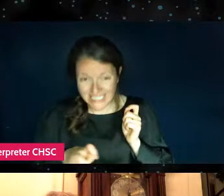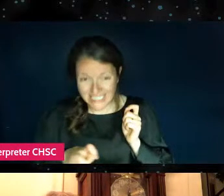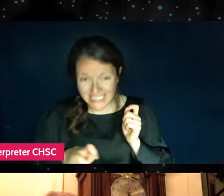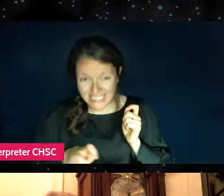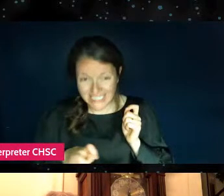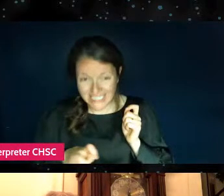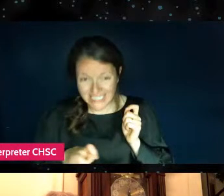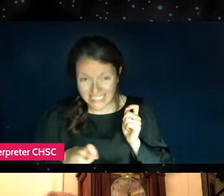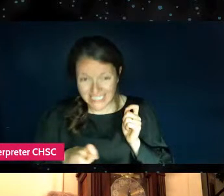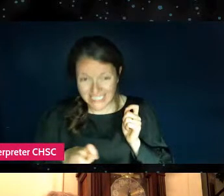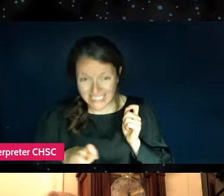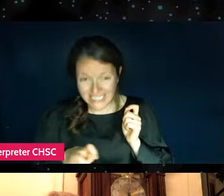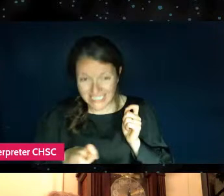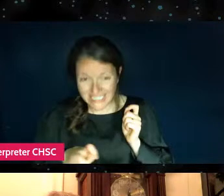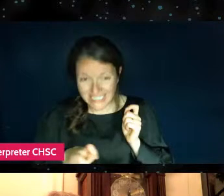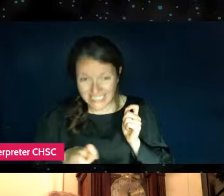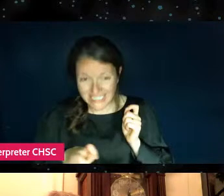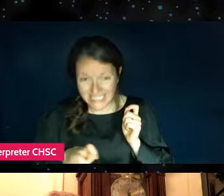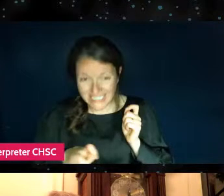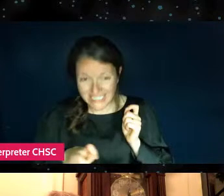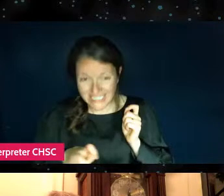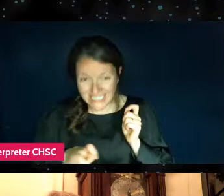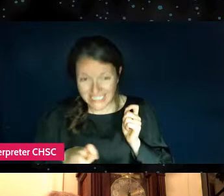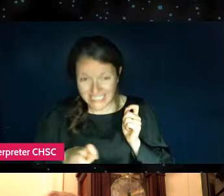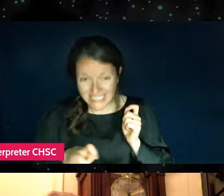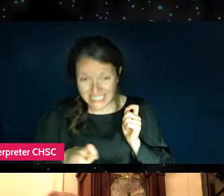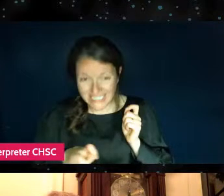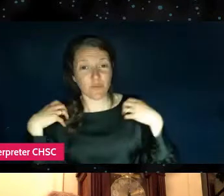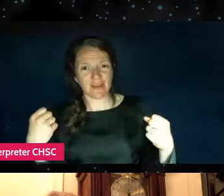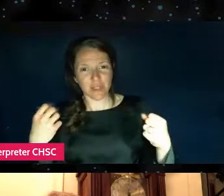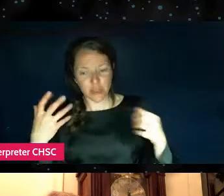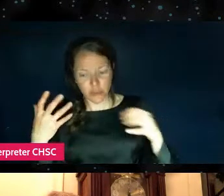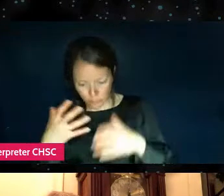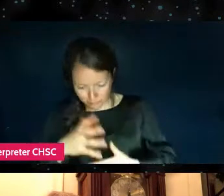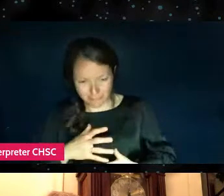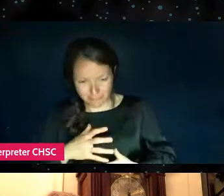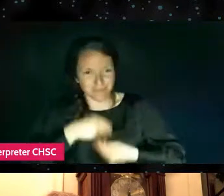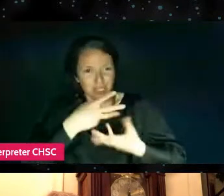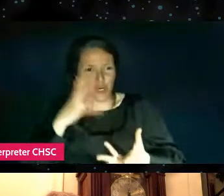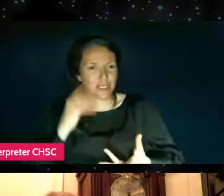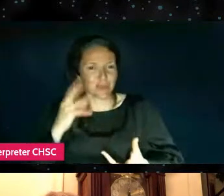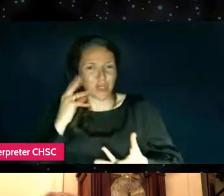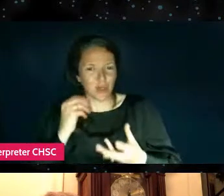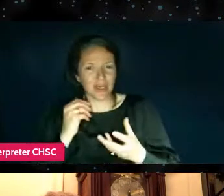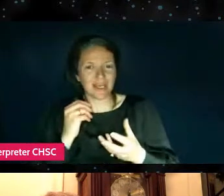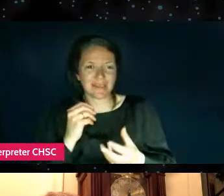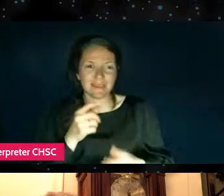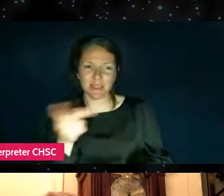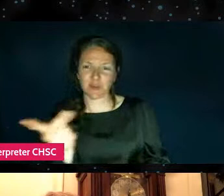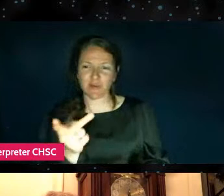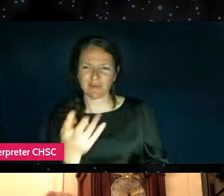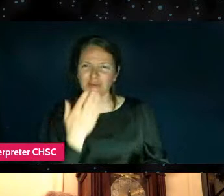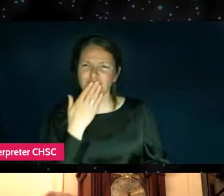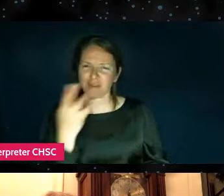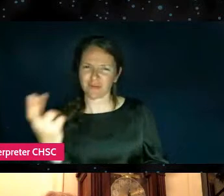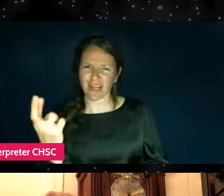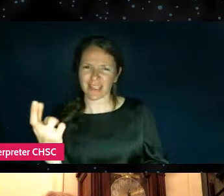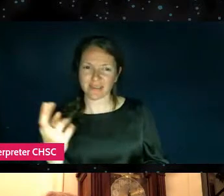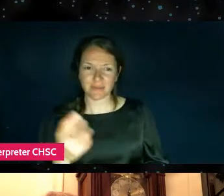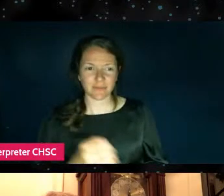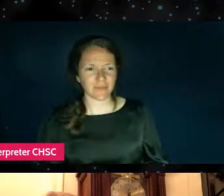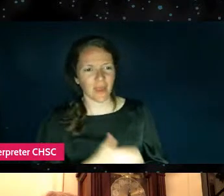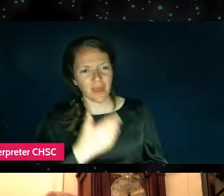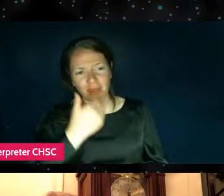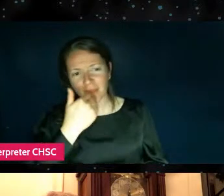and that she was brave enough to share that experience with us. But yeah, we owe that all to George. They're very good friends. Yeah, thank you for that,